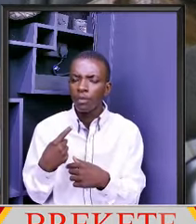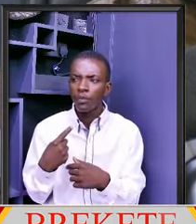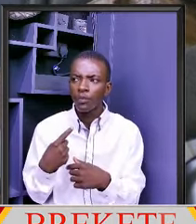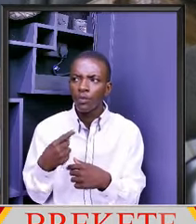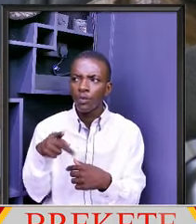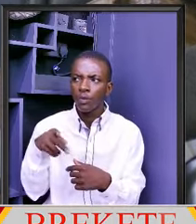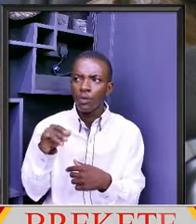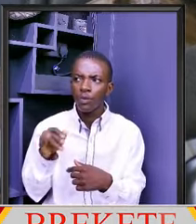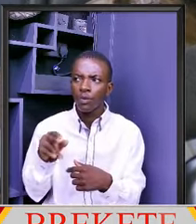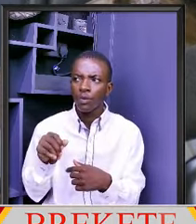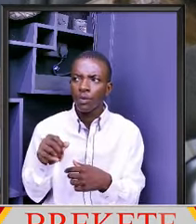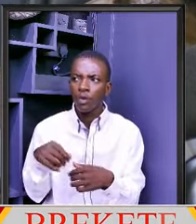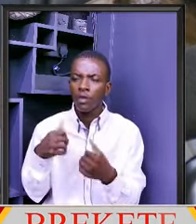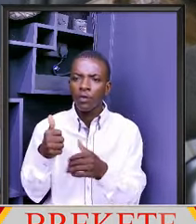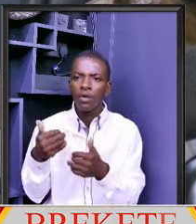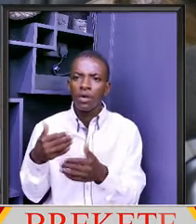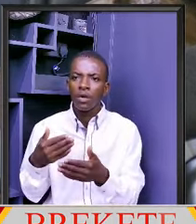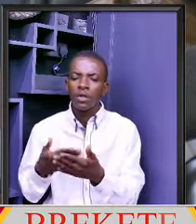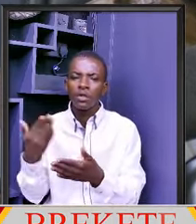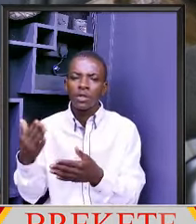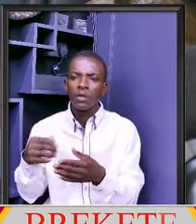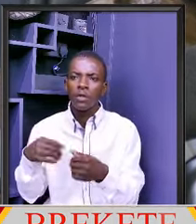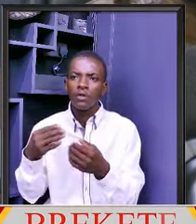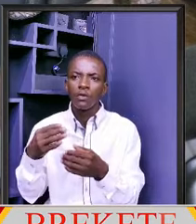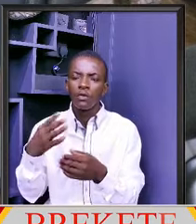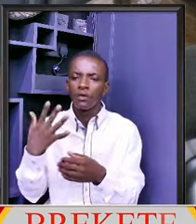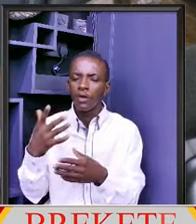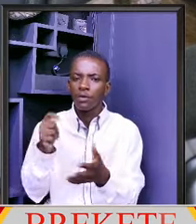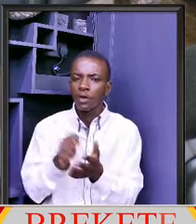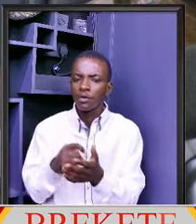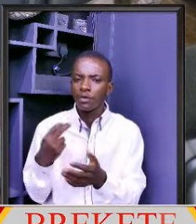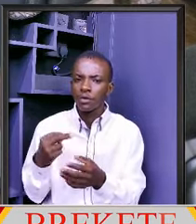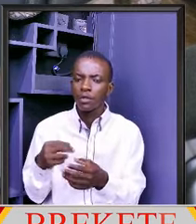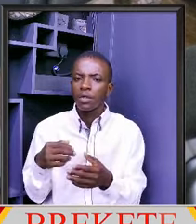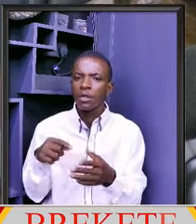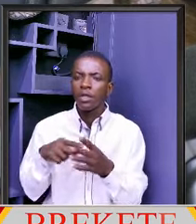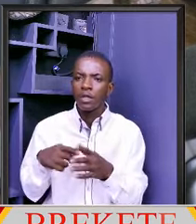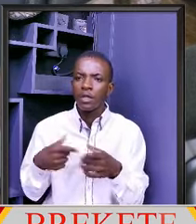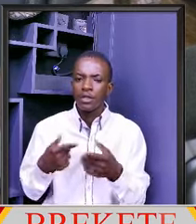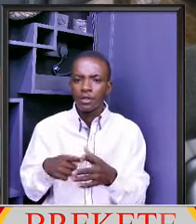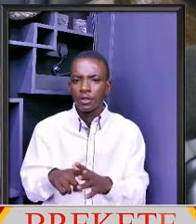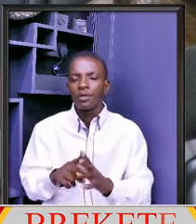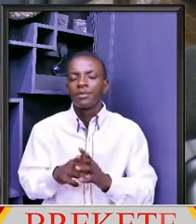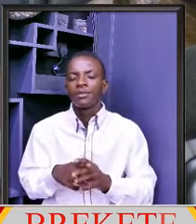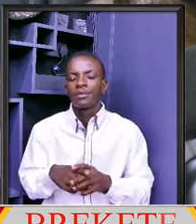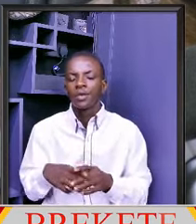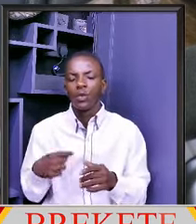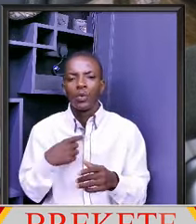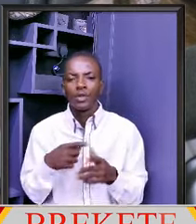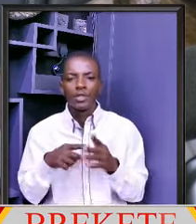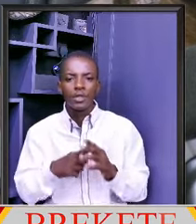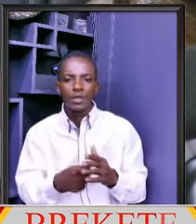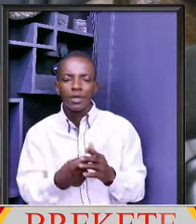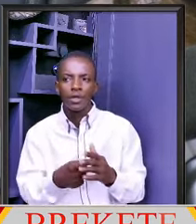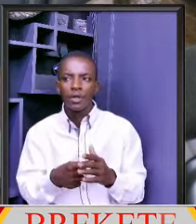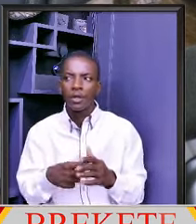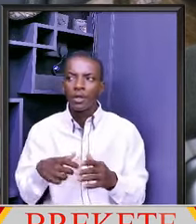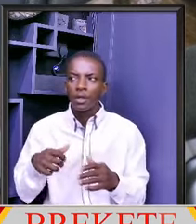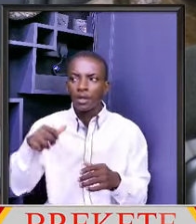for every KK we sell, I'll give you 5,000. I said, no problem, sir, let's start. And we start